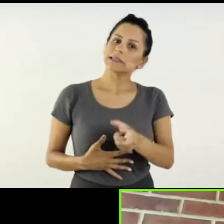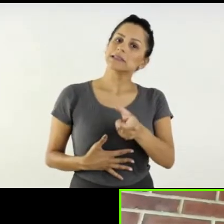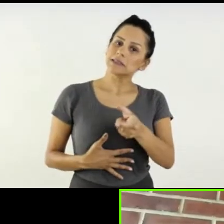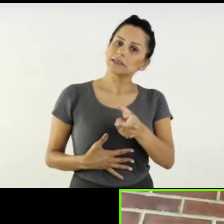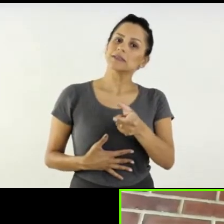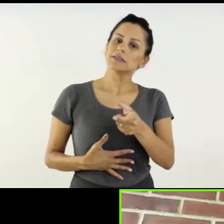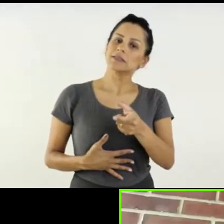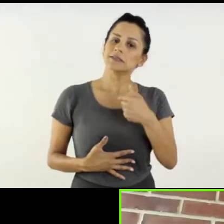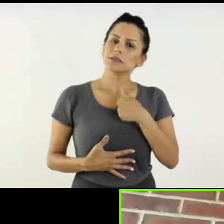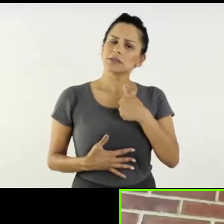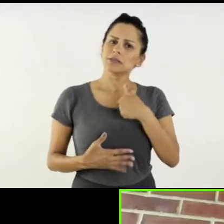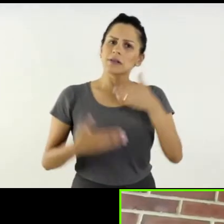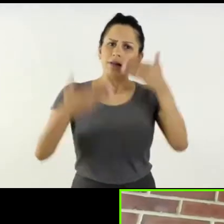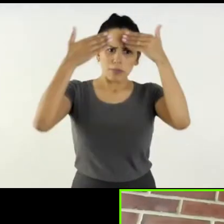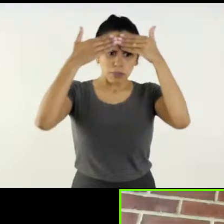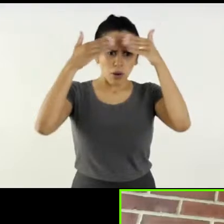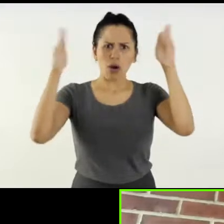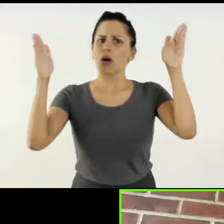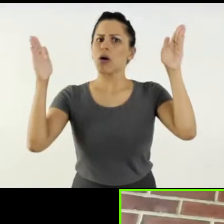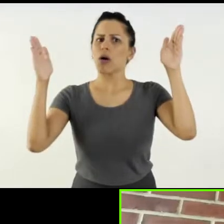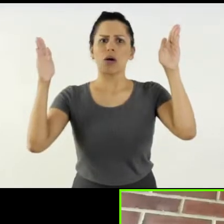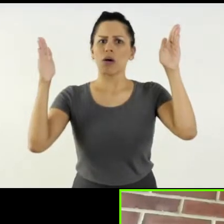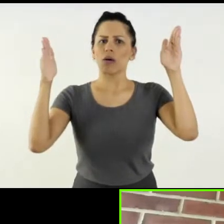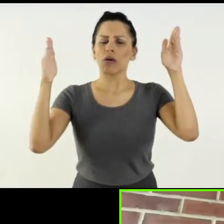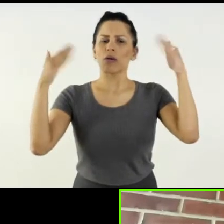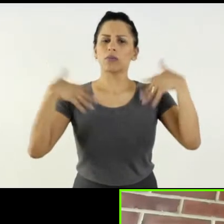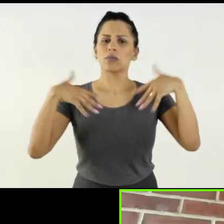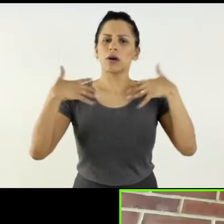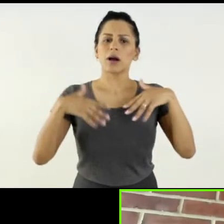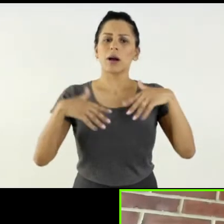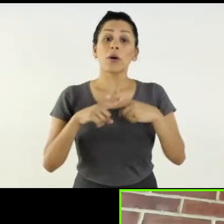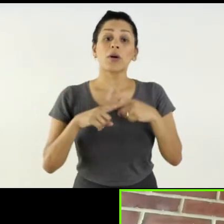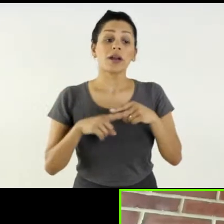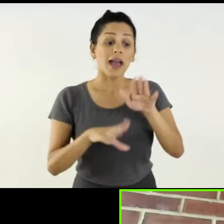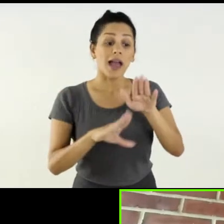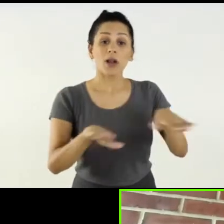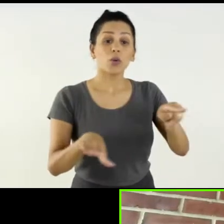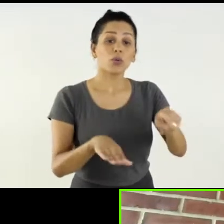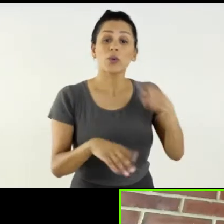they seize on, that they're interested in and concerned about, is